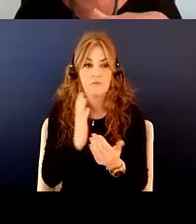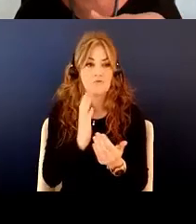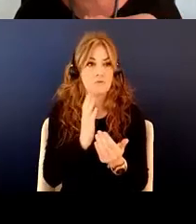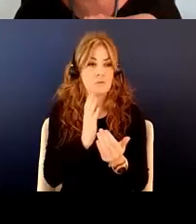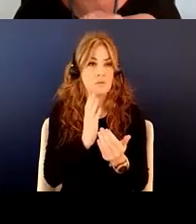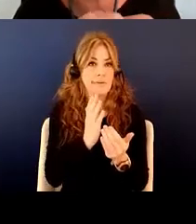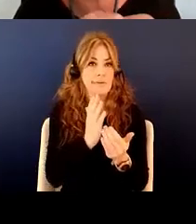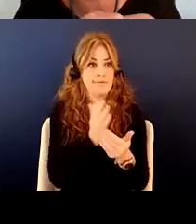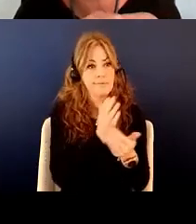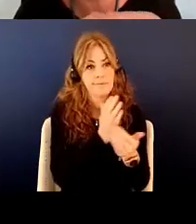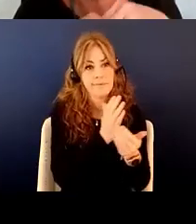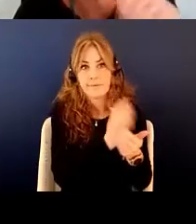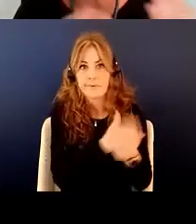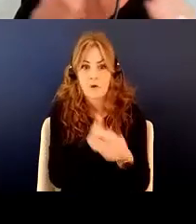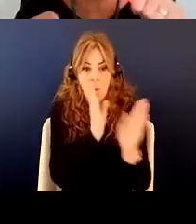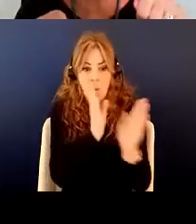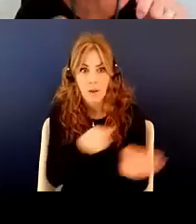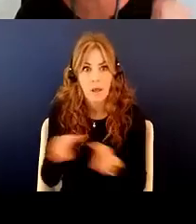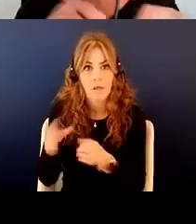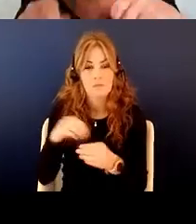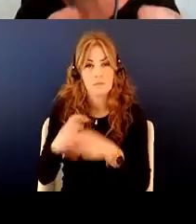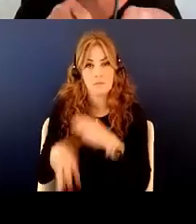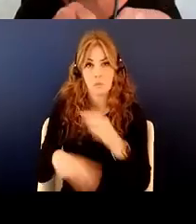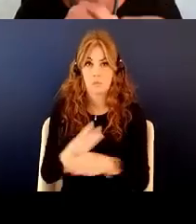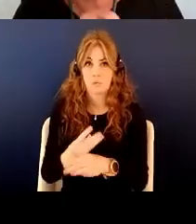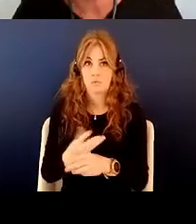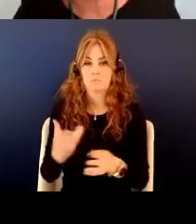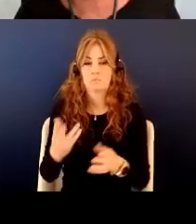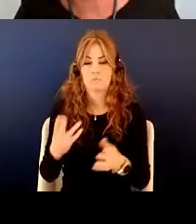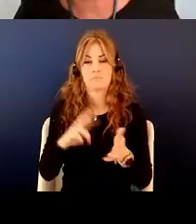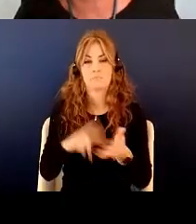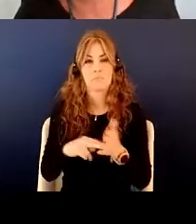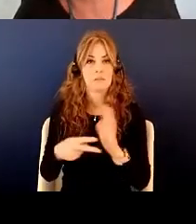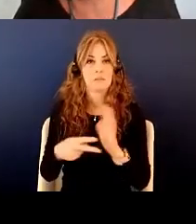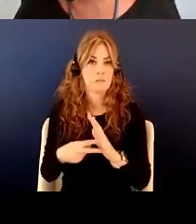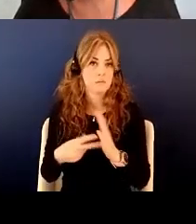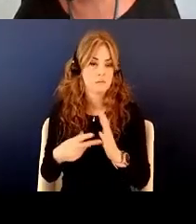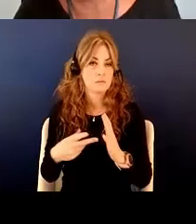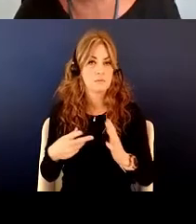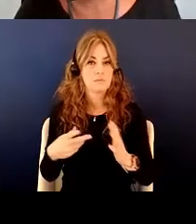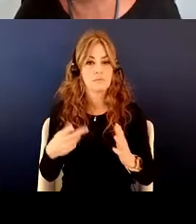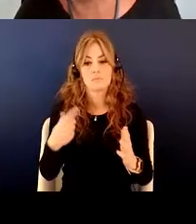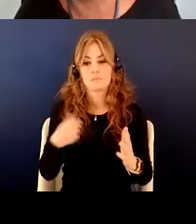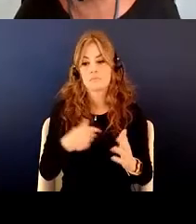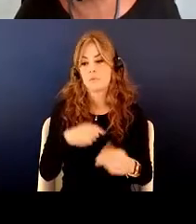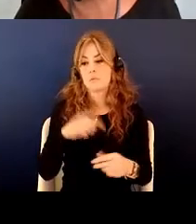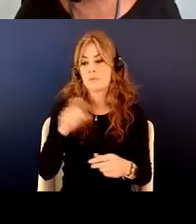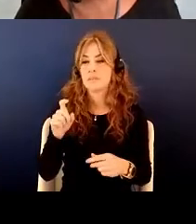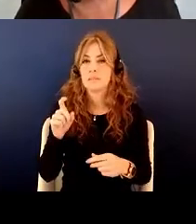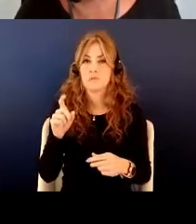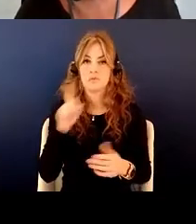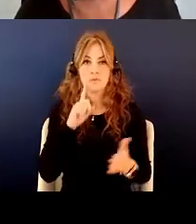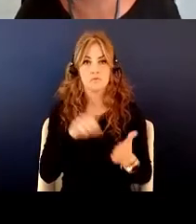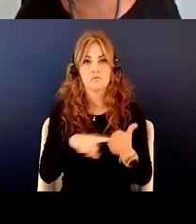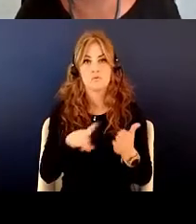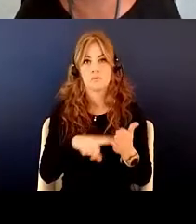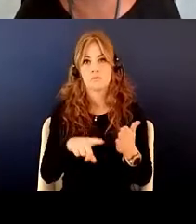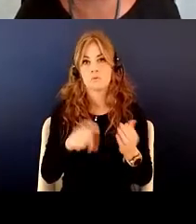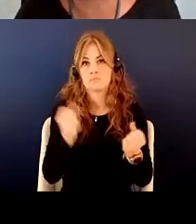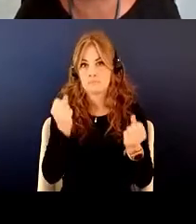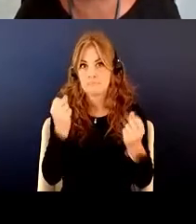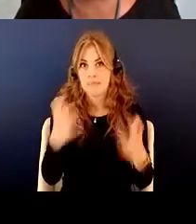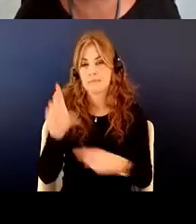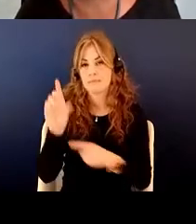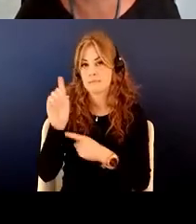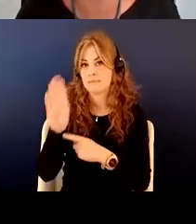and so forth in the world, it also means that we need to search multiple databases because they don't